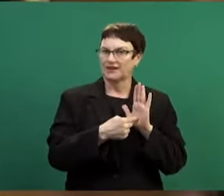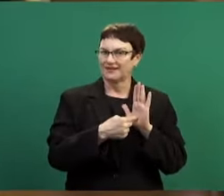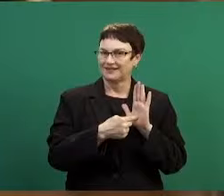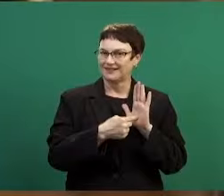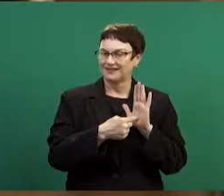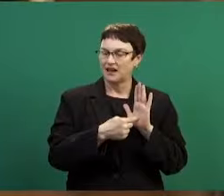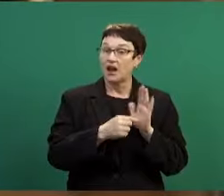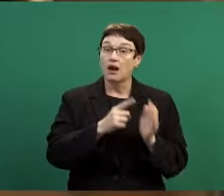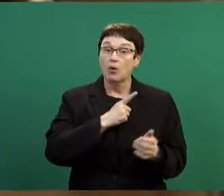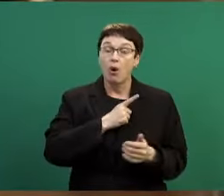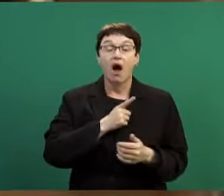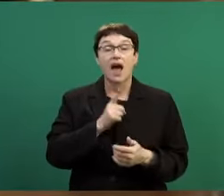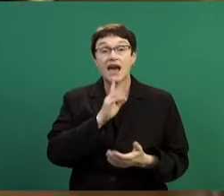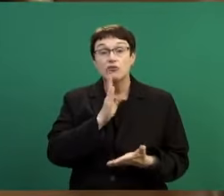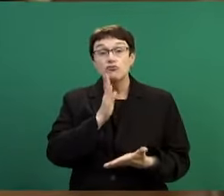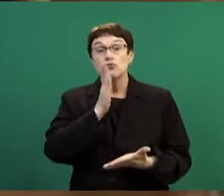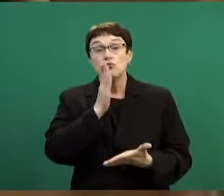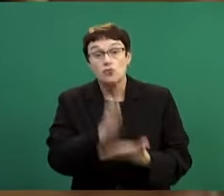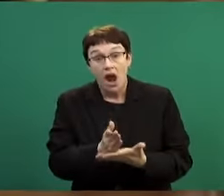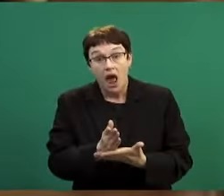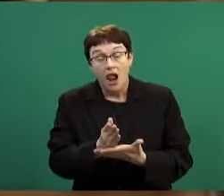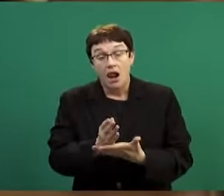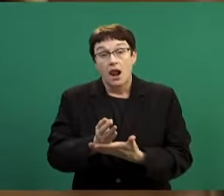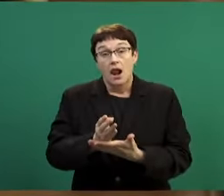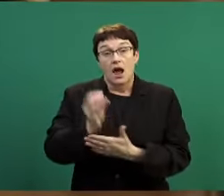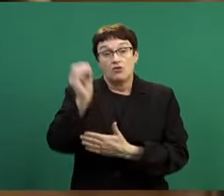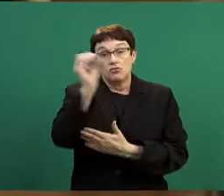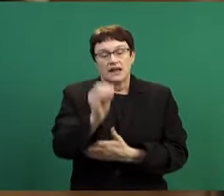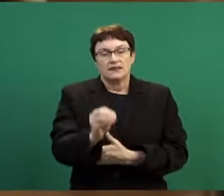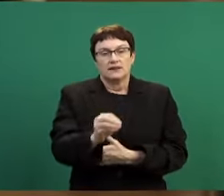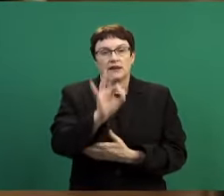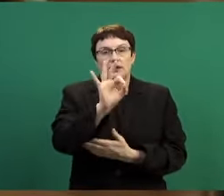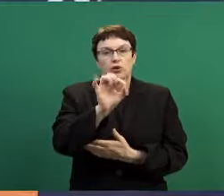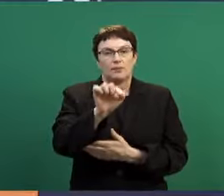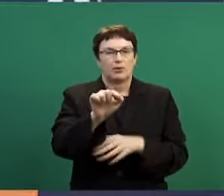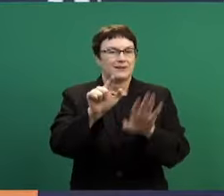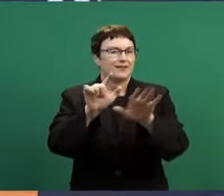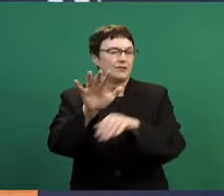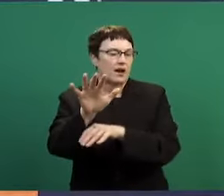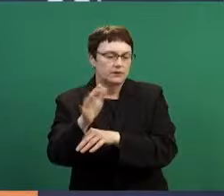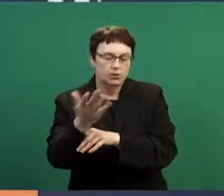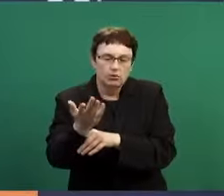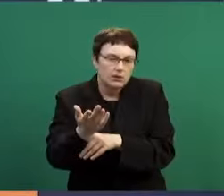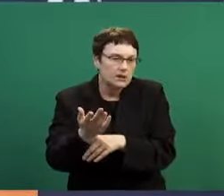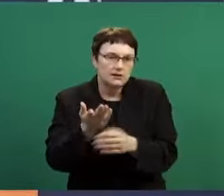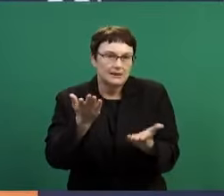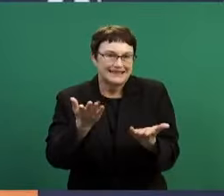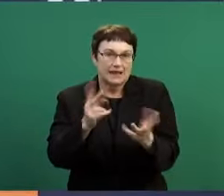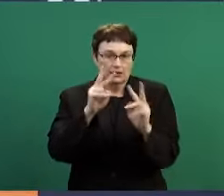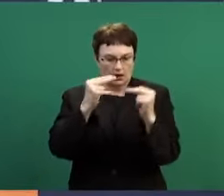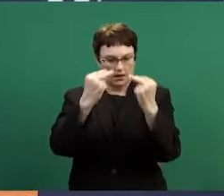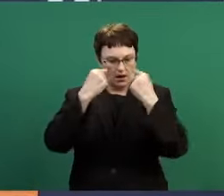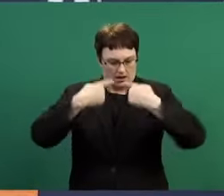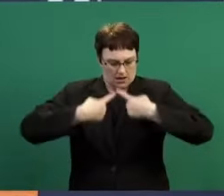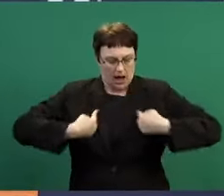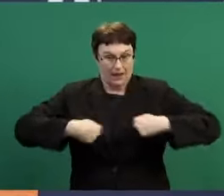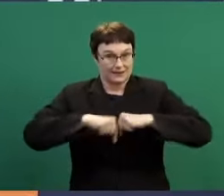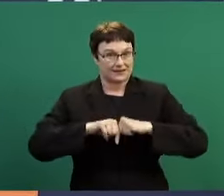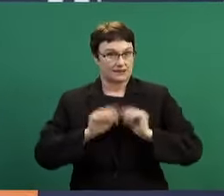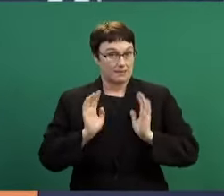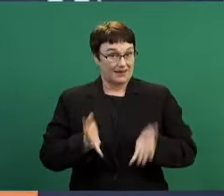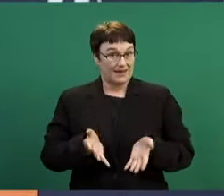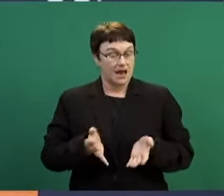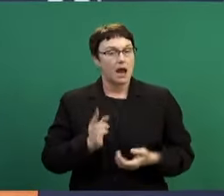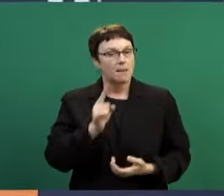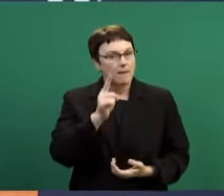of 3.75. But that is just looking at us. There is the other aspect that